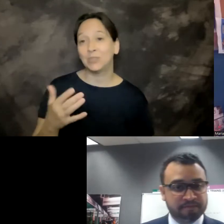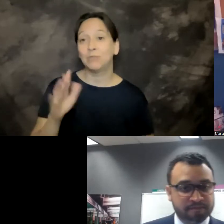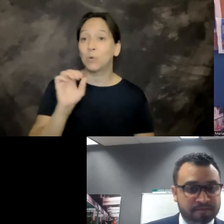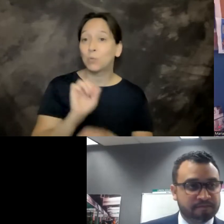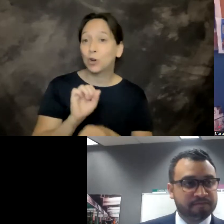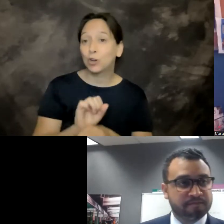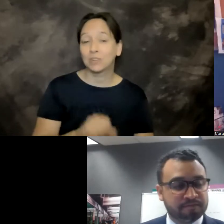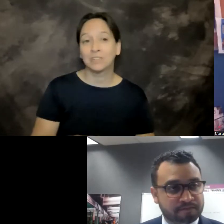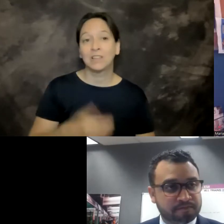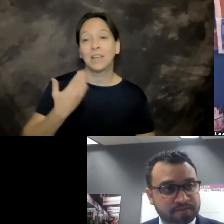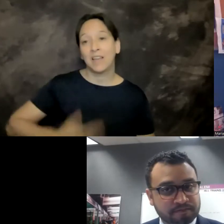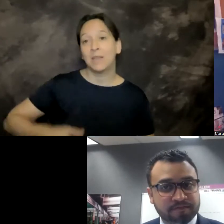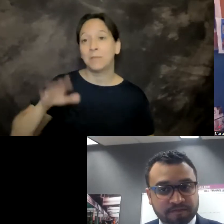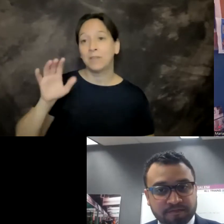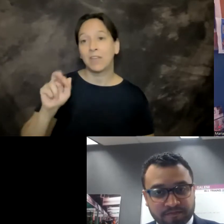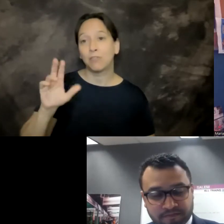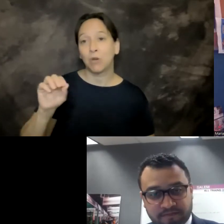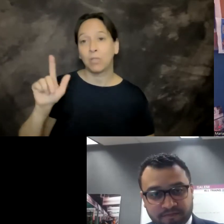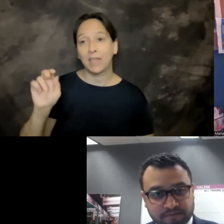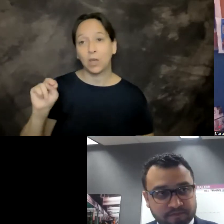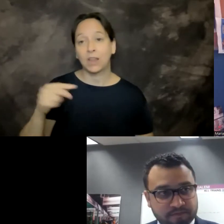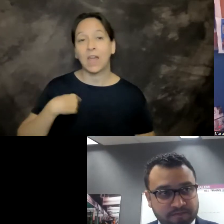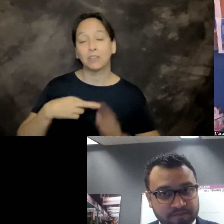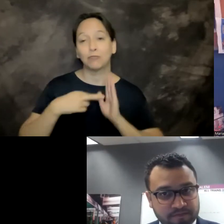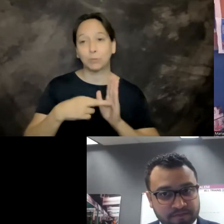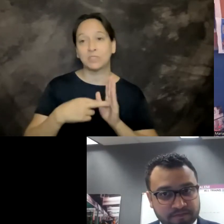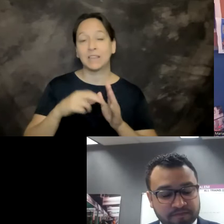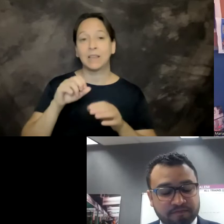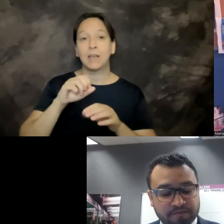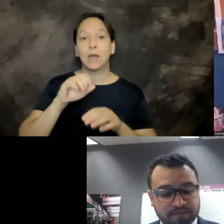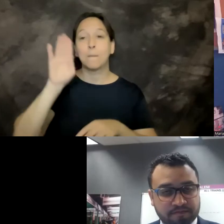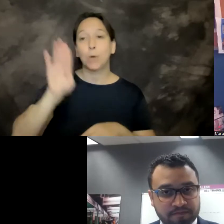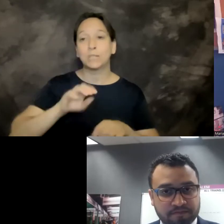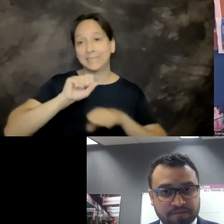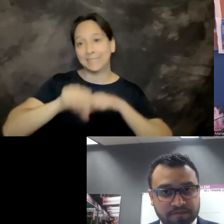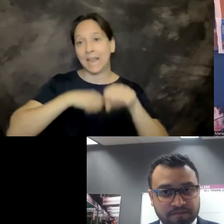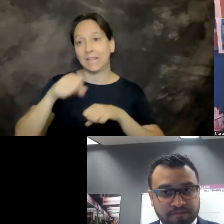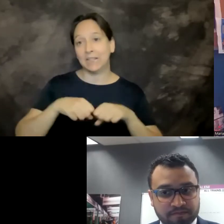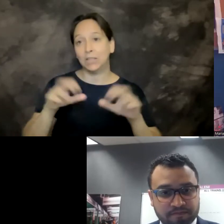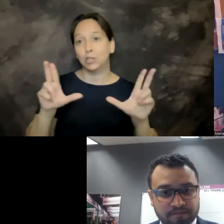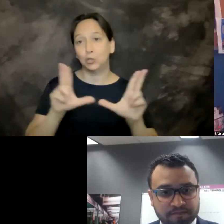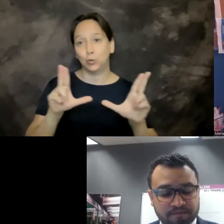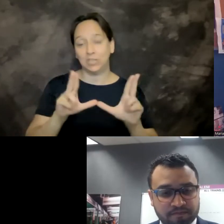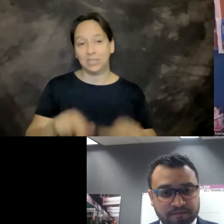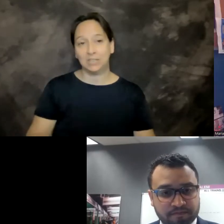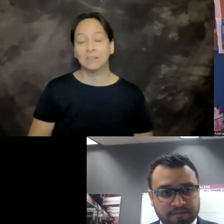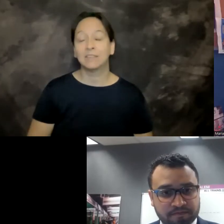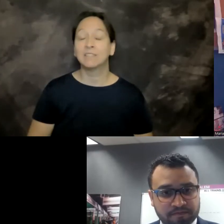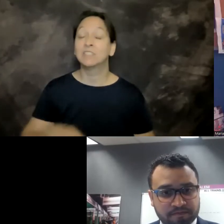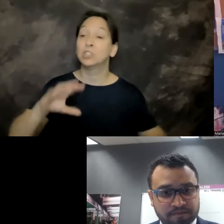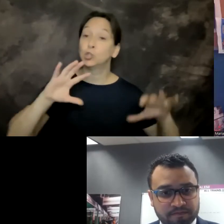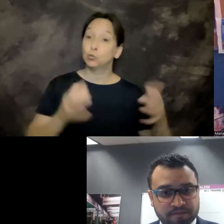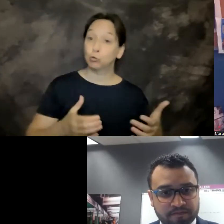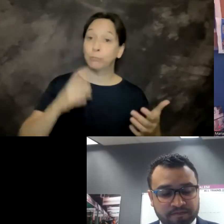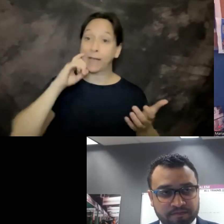these gaps. My name is Euro Leon, and I'm here representing Boston Cyclists Union. So our group has identified